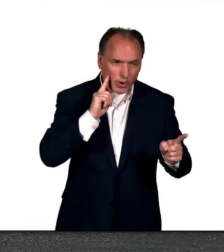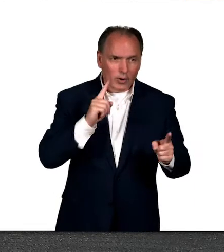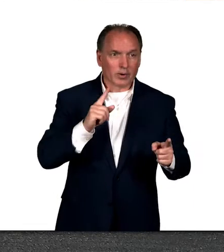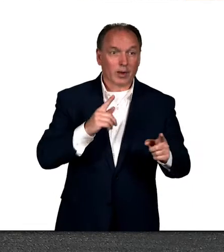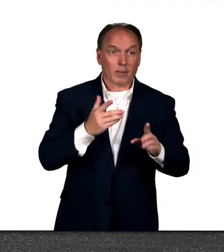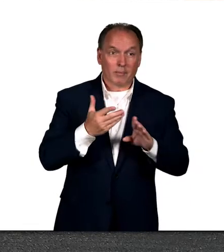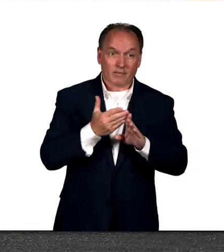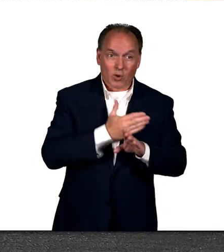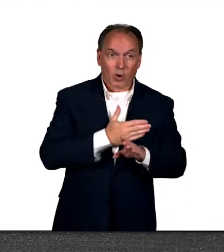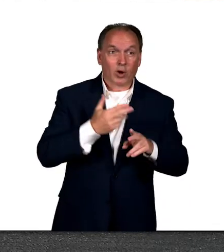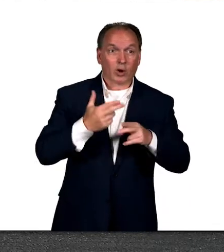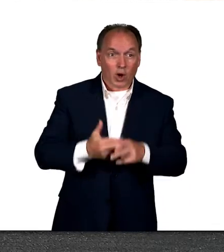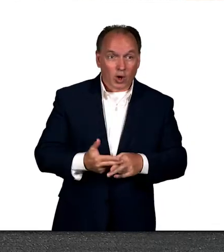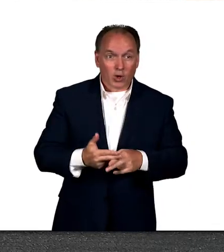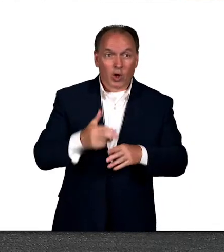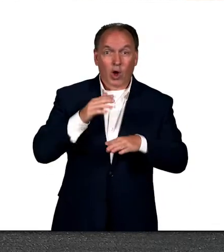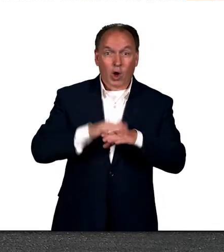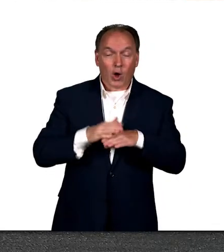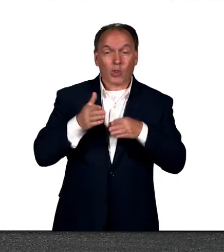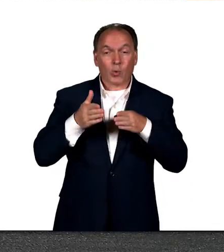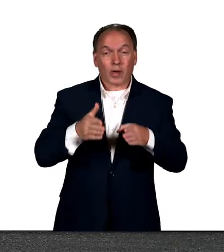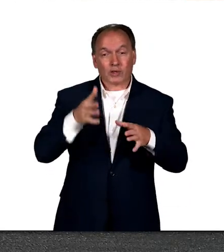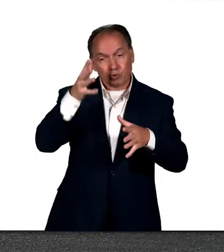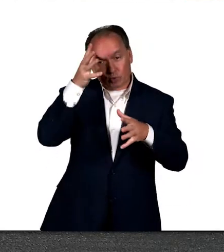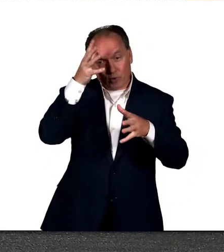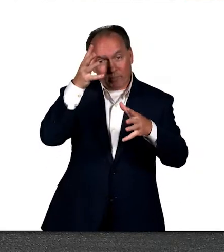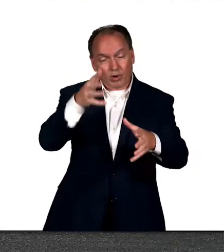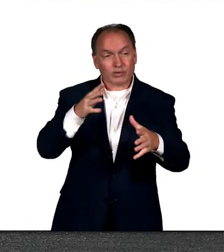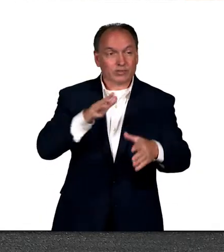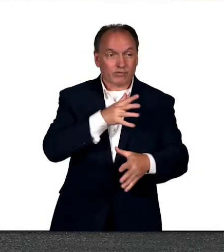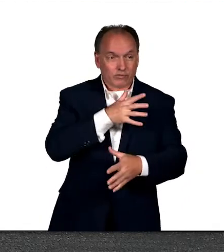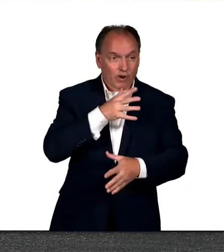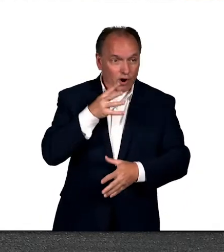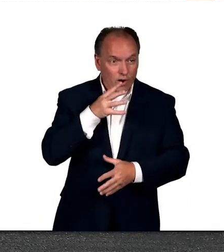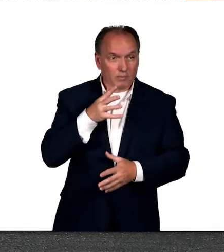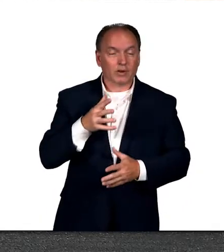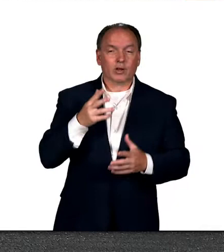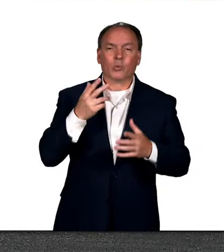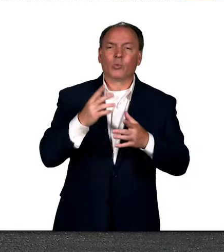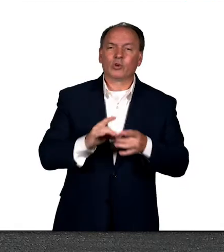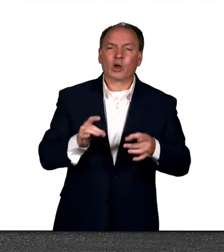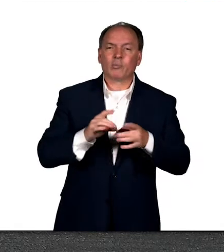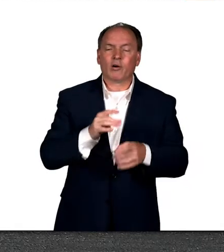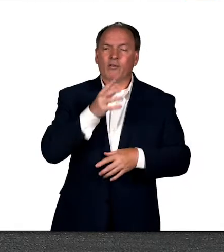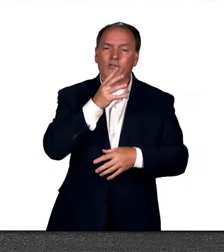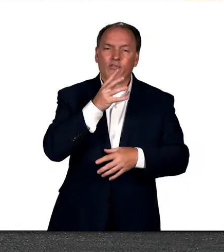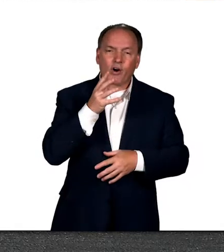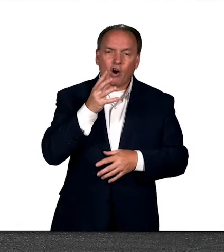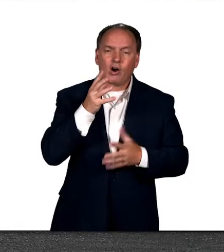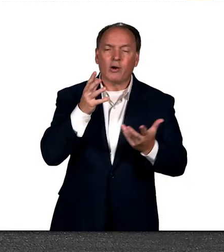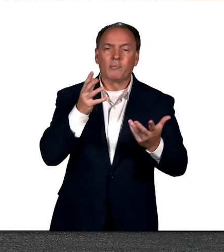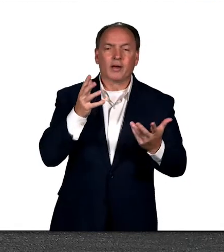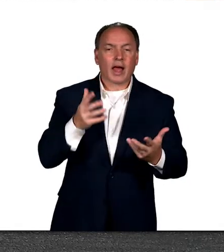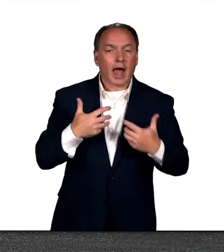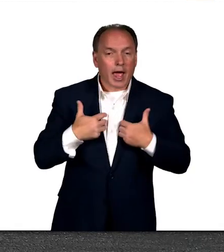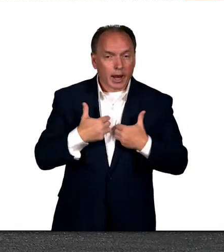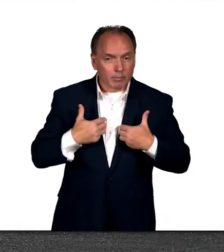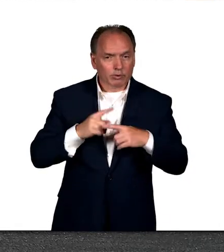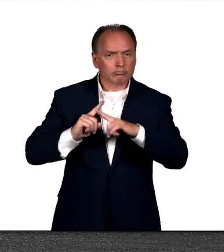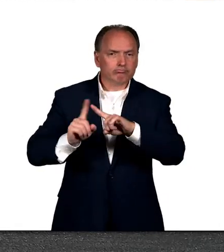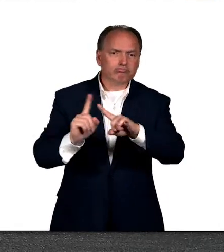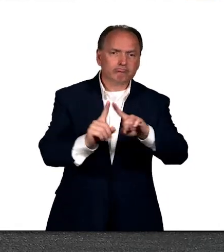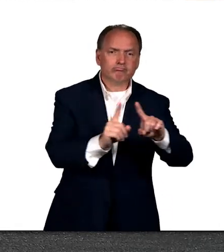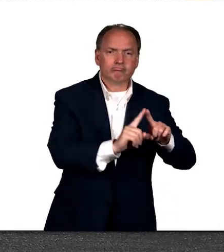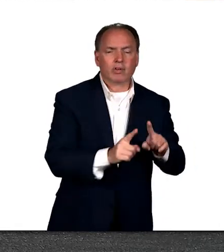heard this before. It's called On the Way to Grandpa's Farm, and we're going to talk about farm animals. And we're going